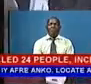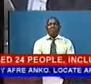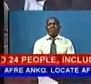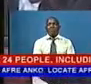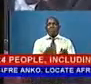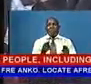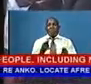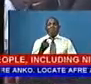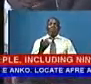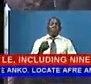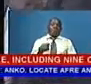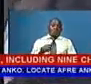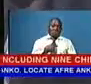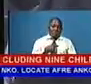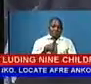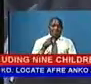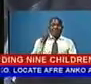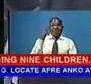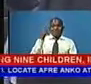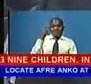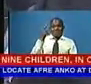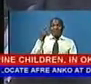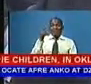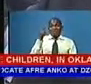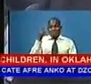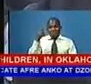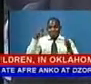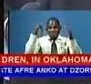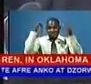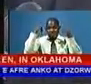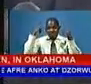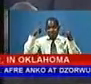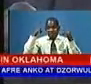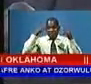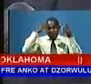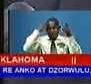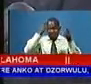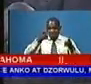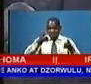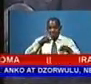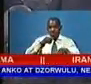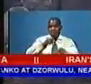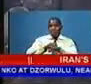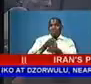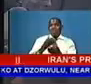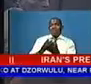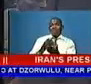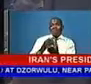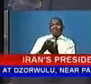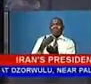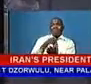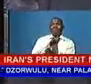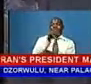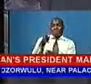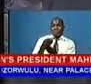Respectfully, we understood your ruling to relate to a question that was asked before this list was tendered. We